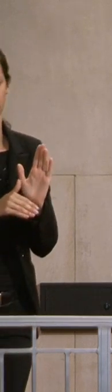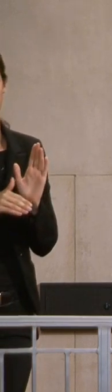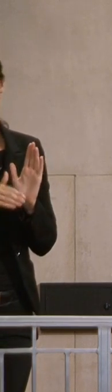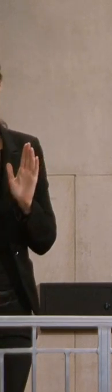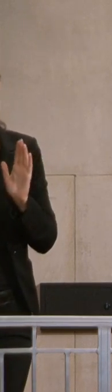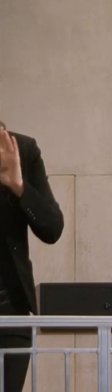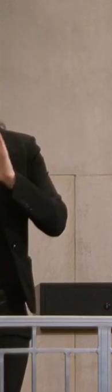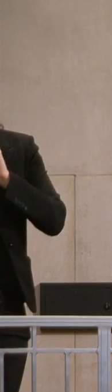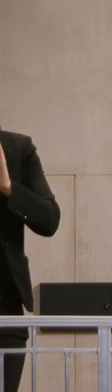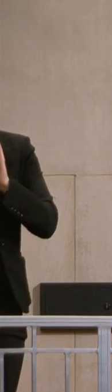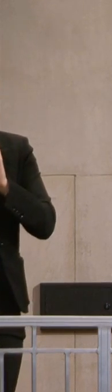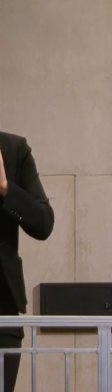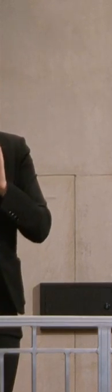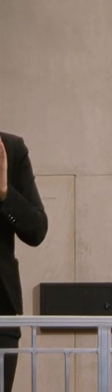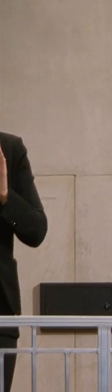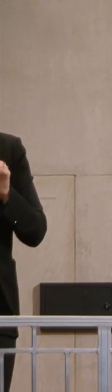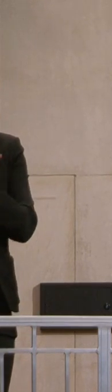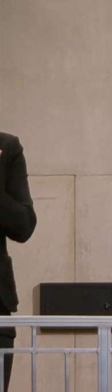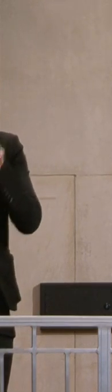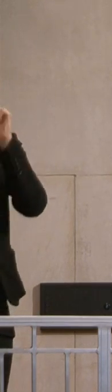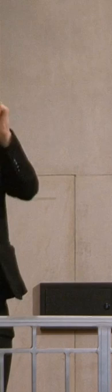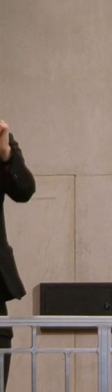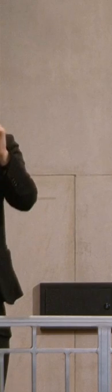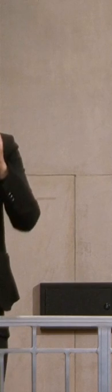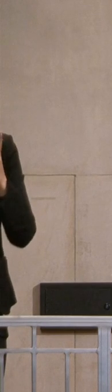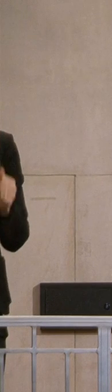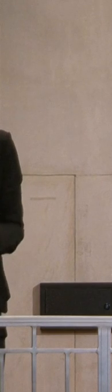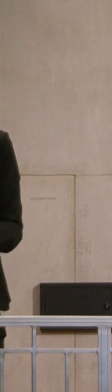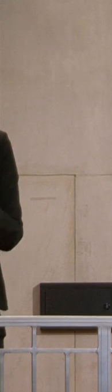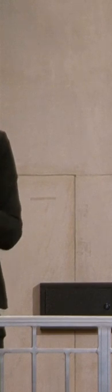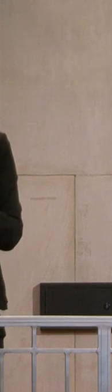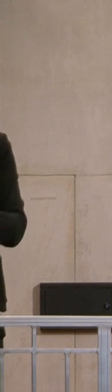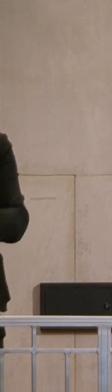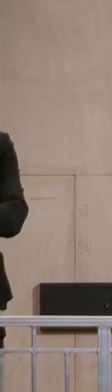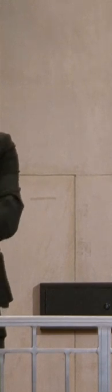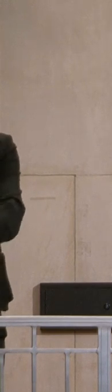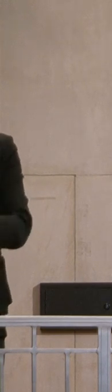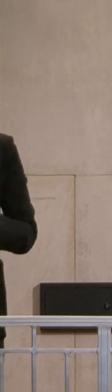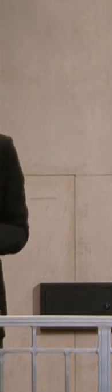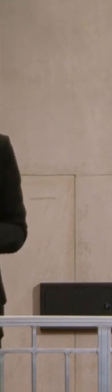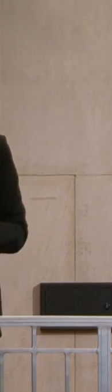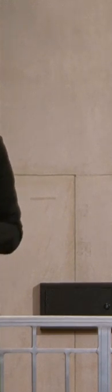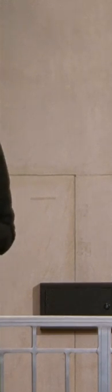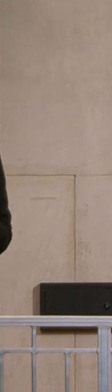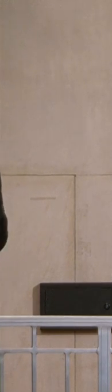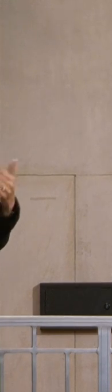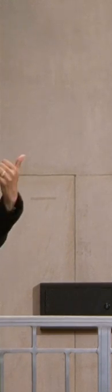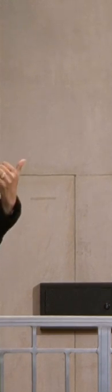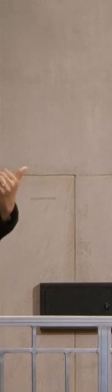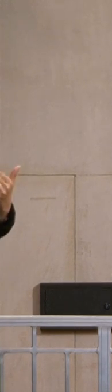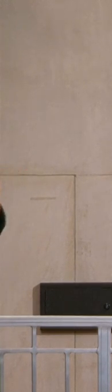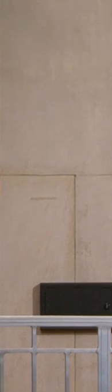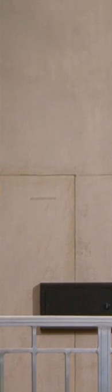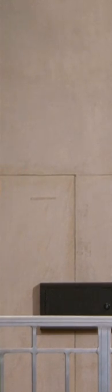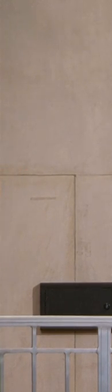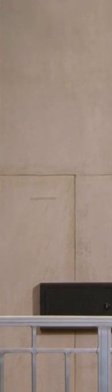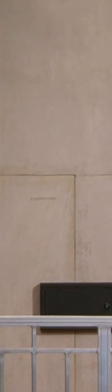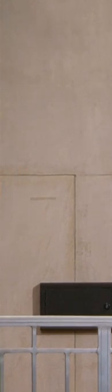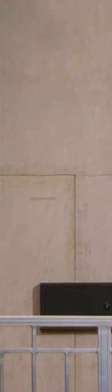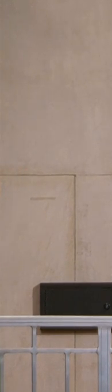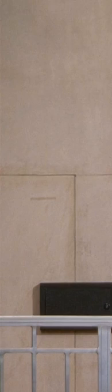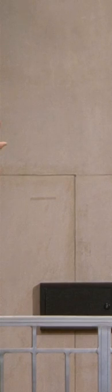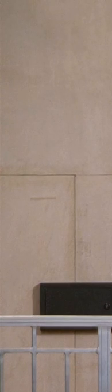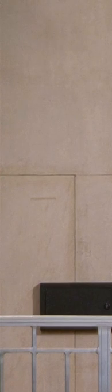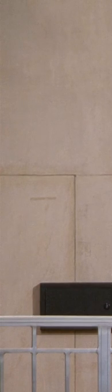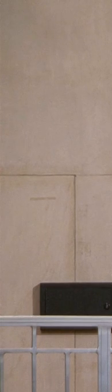is always determined to overcome. And the fact that we've arrived at this point and that we are entering this new era is